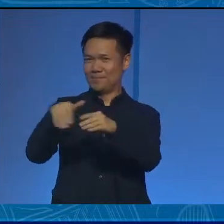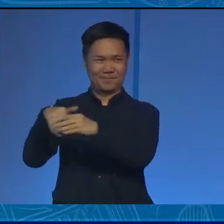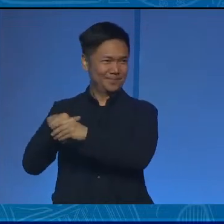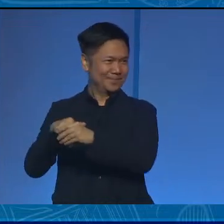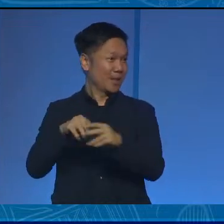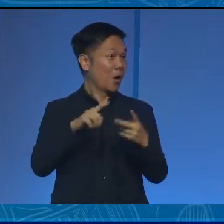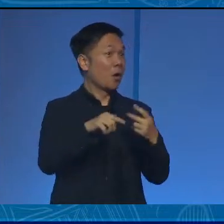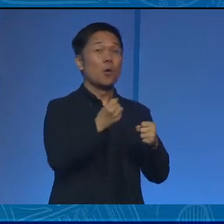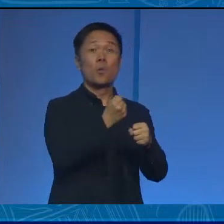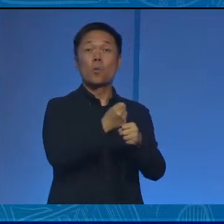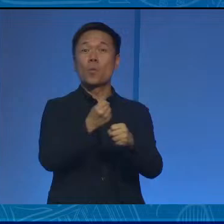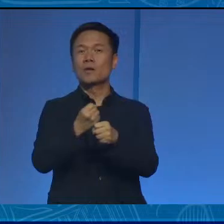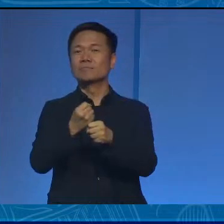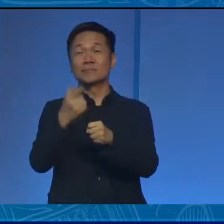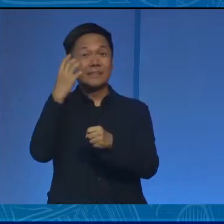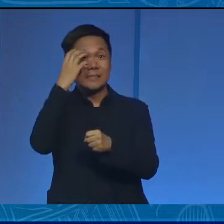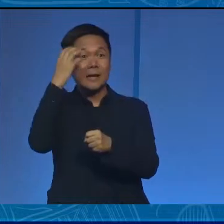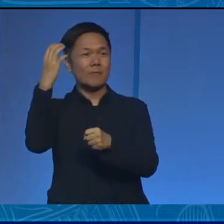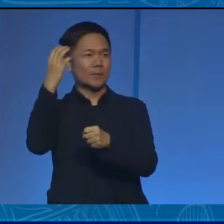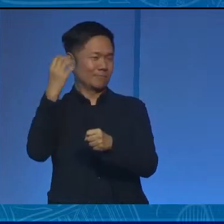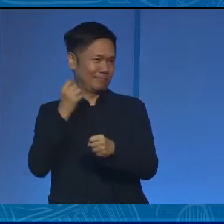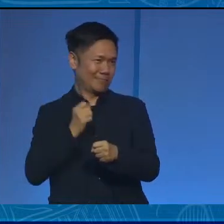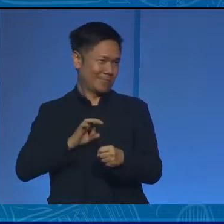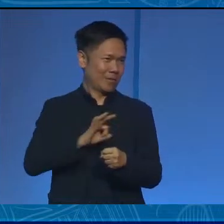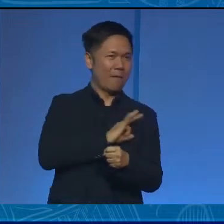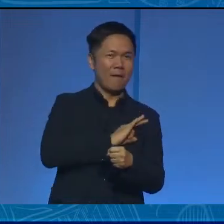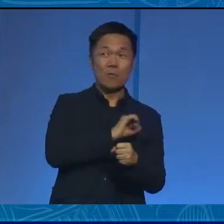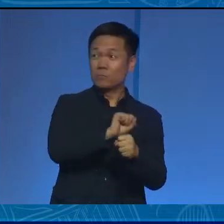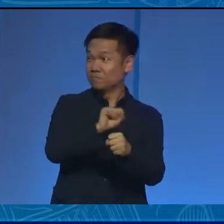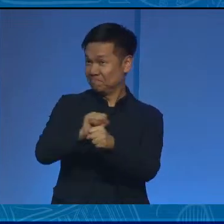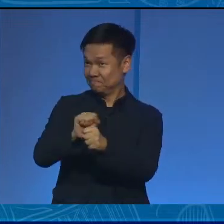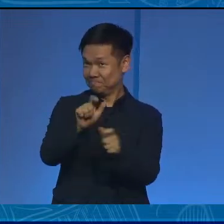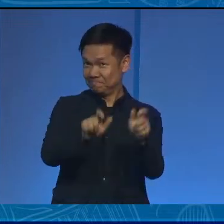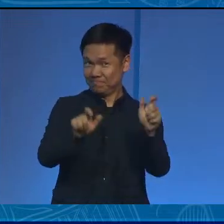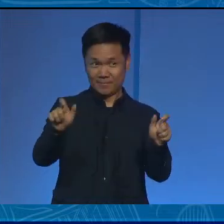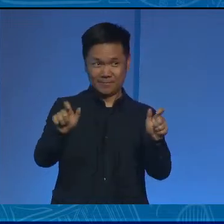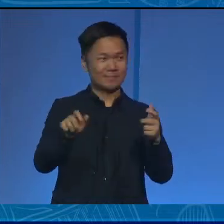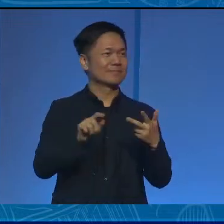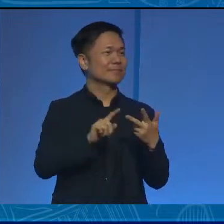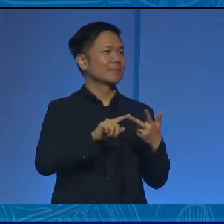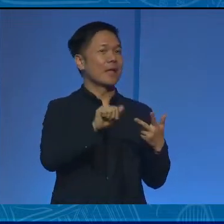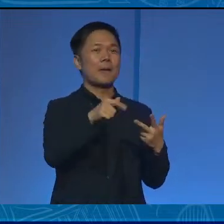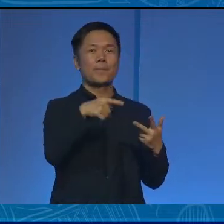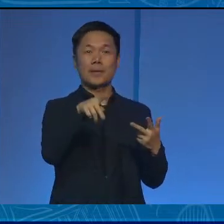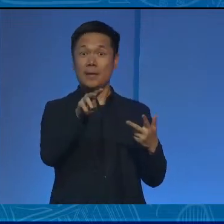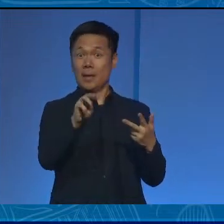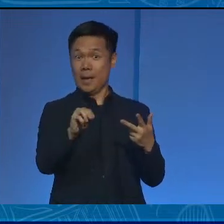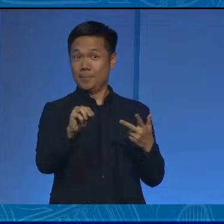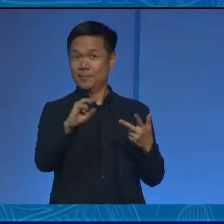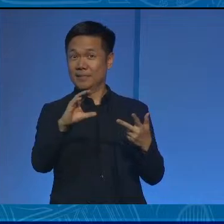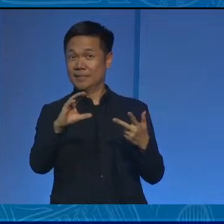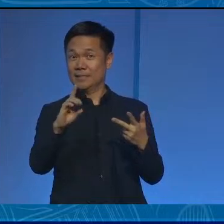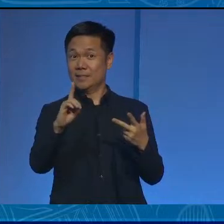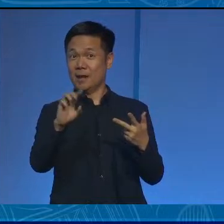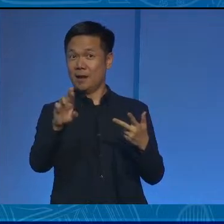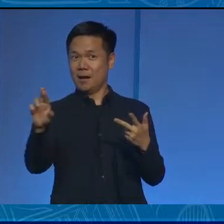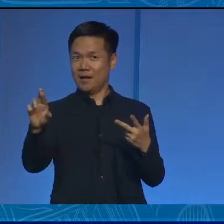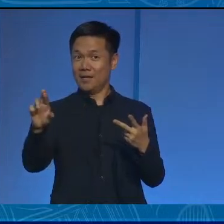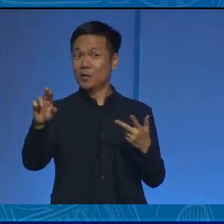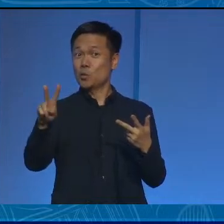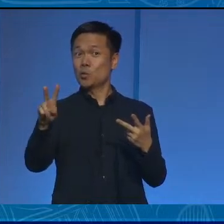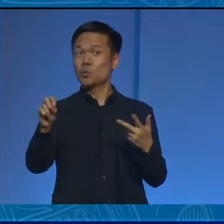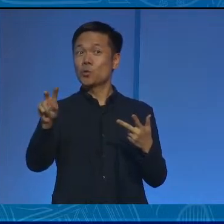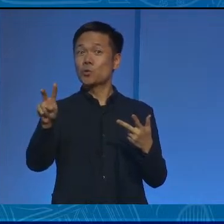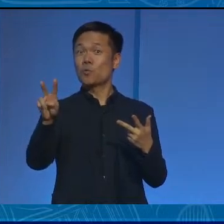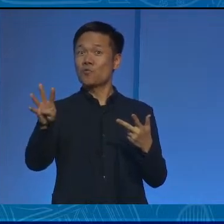fellow workers in government, our APMCDRR APMCDRR